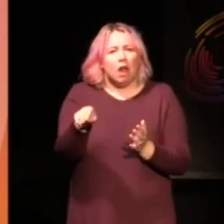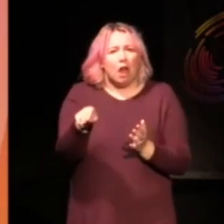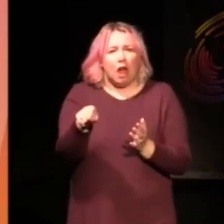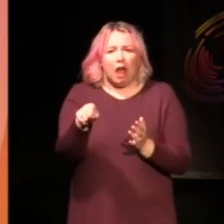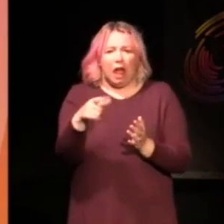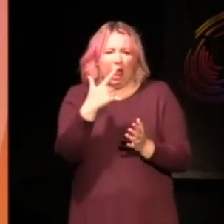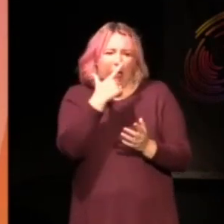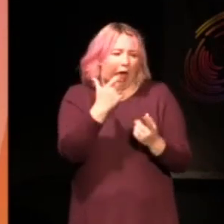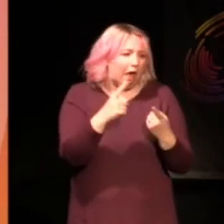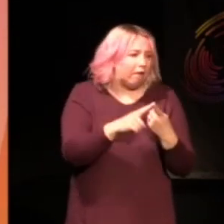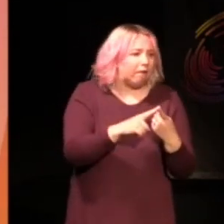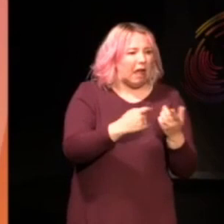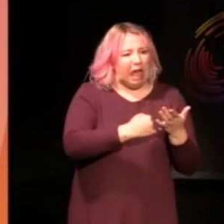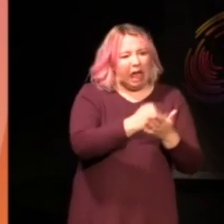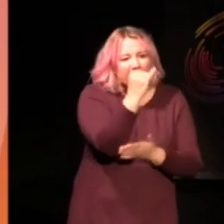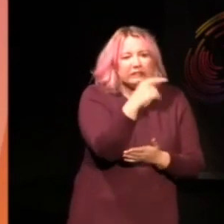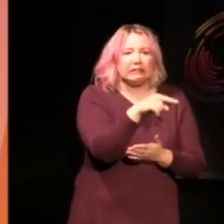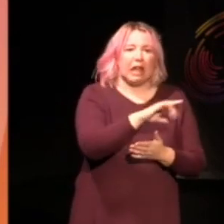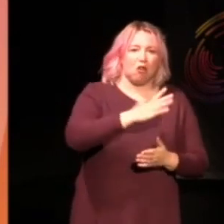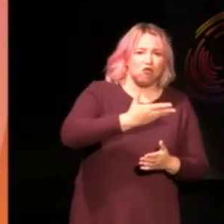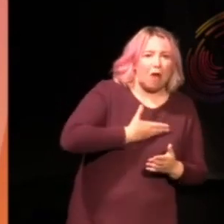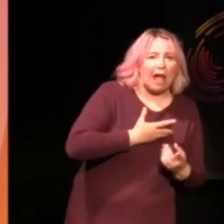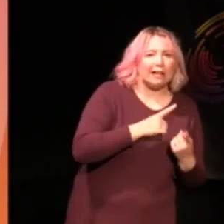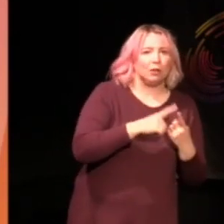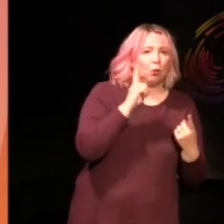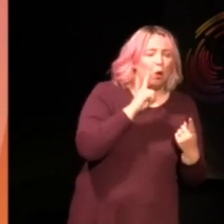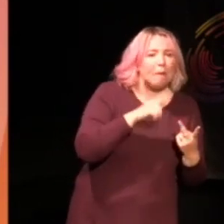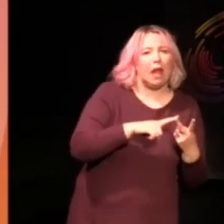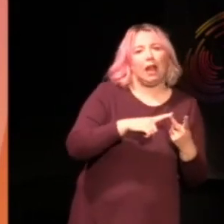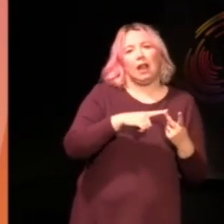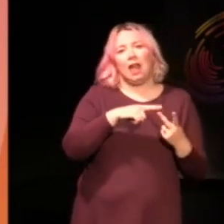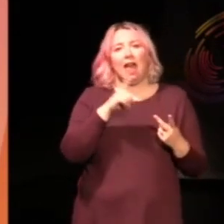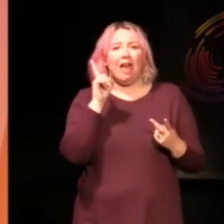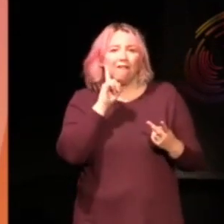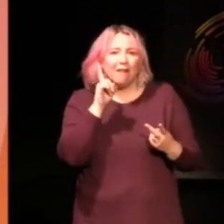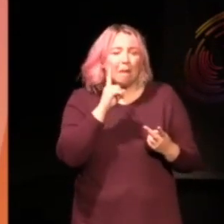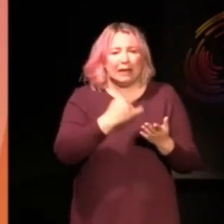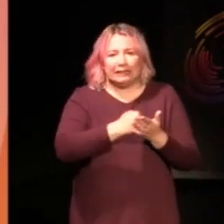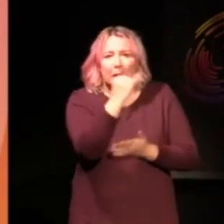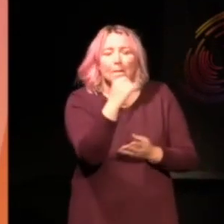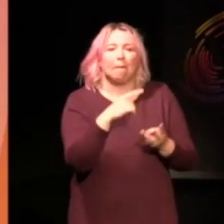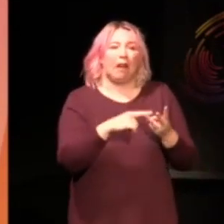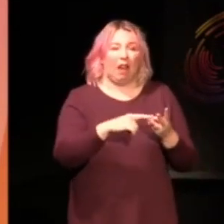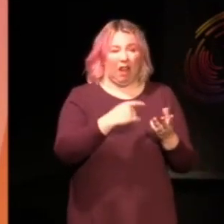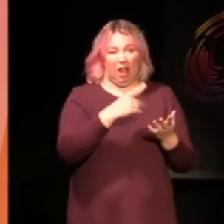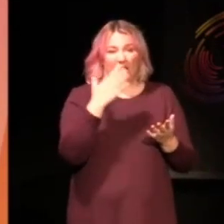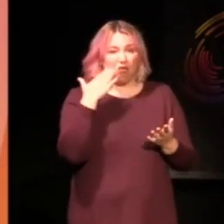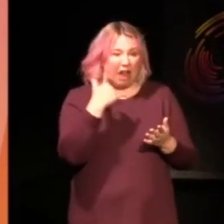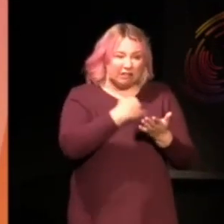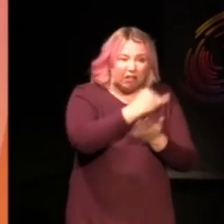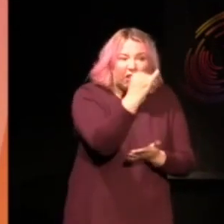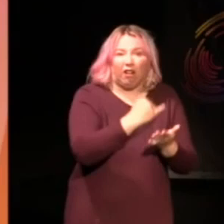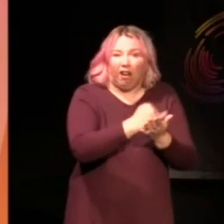anti-pluralism, anti-women's rights, anti-feminism, it is also anti-knowledge. In Turkey, you will hear, people